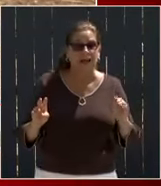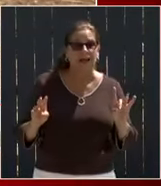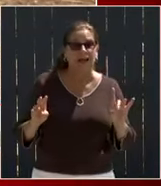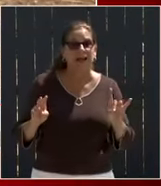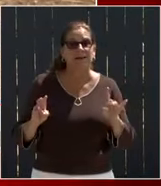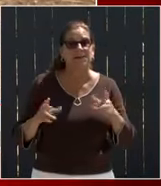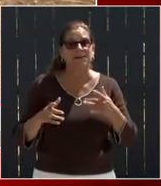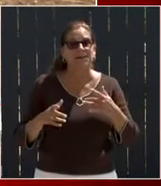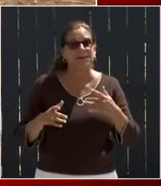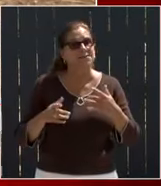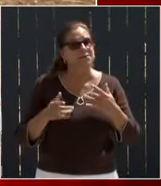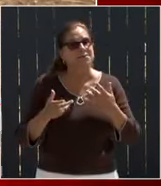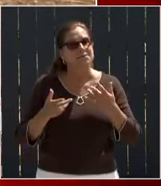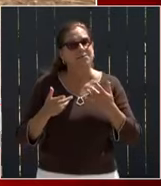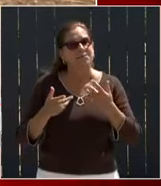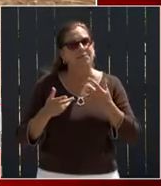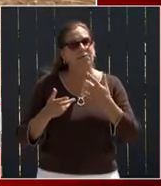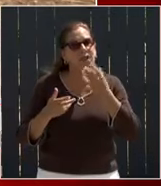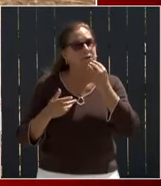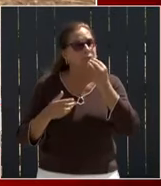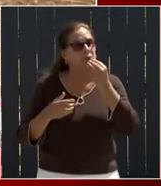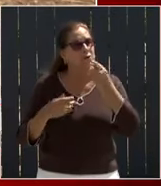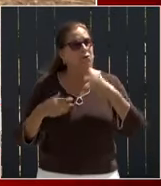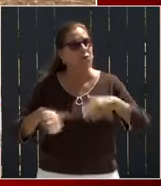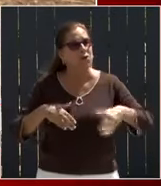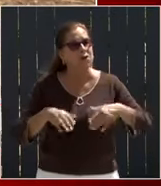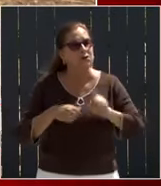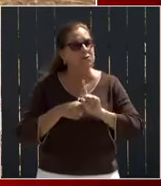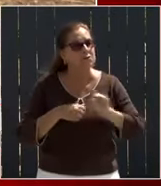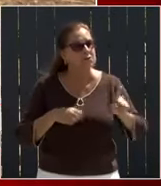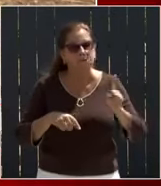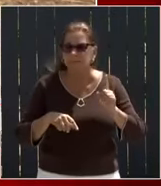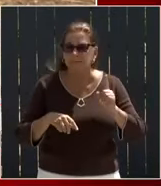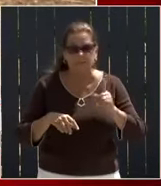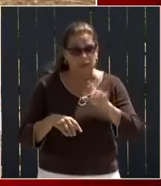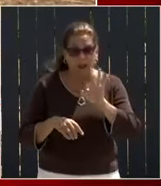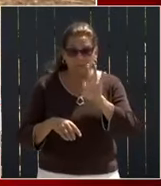distance of a food option. Right?